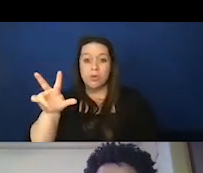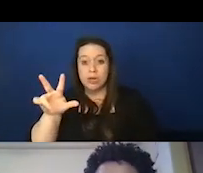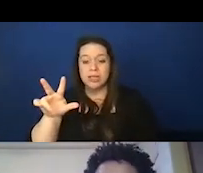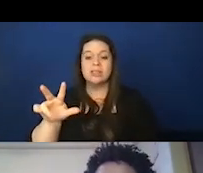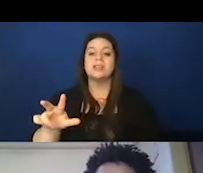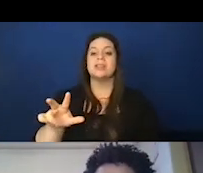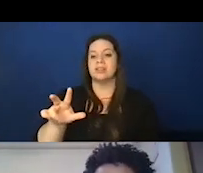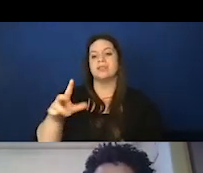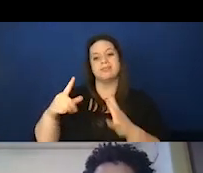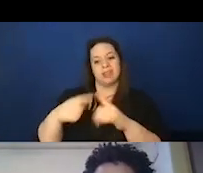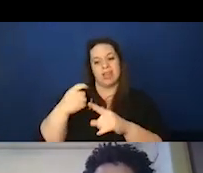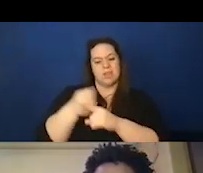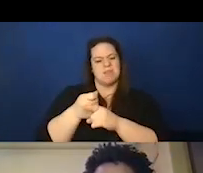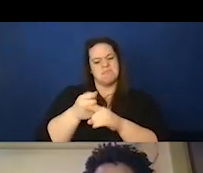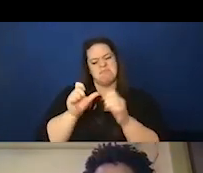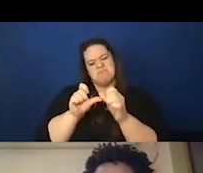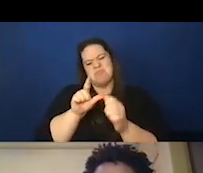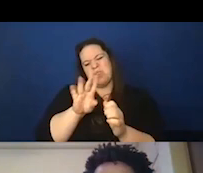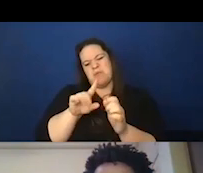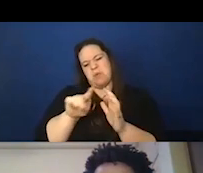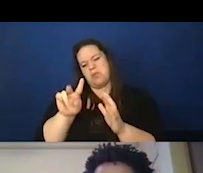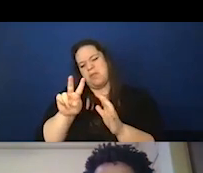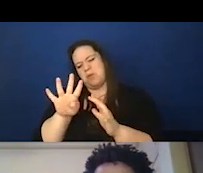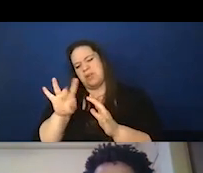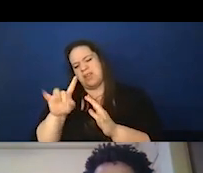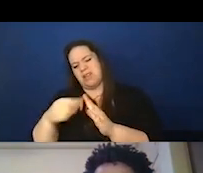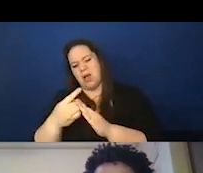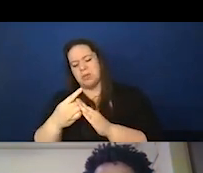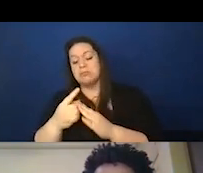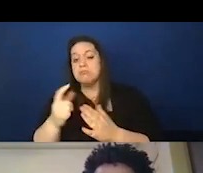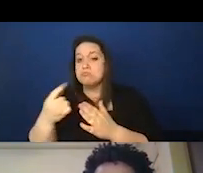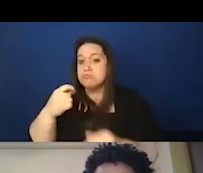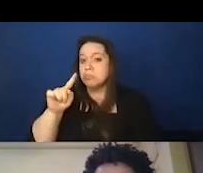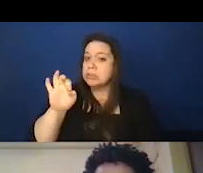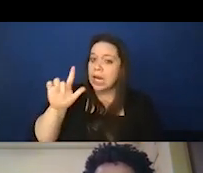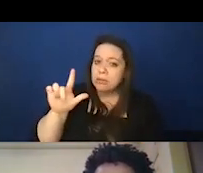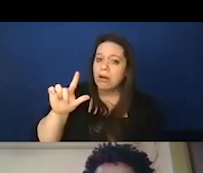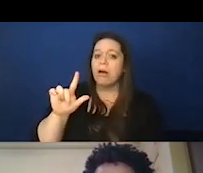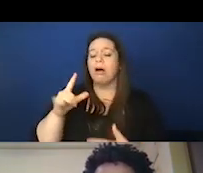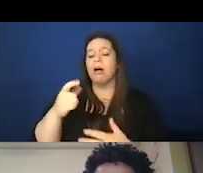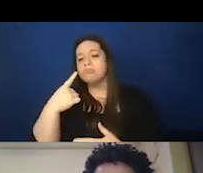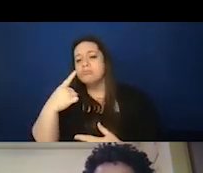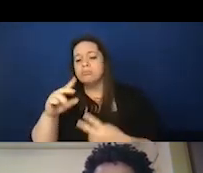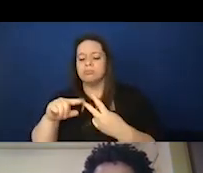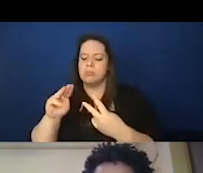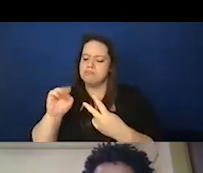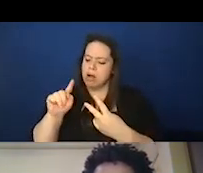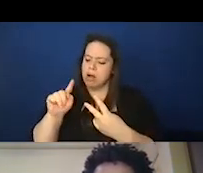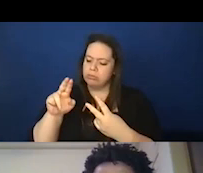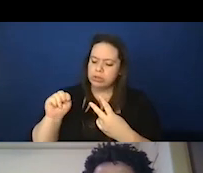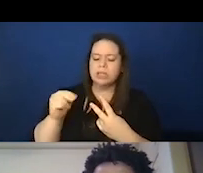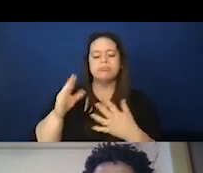And that happened for 24 to 48 hours. And usually Tylenol, Motrin control that. And that's the extent of what we saw with